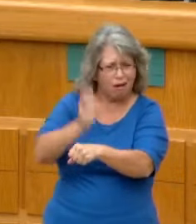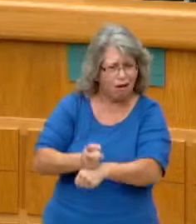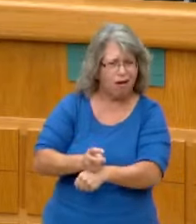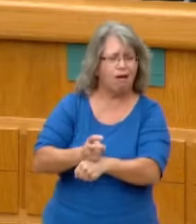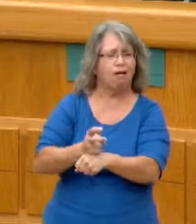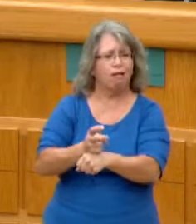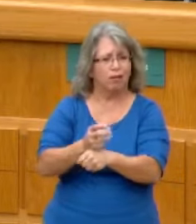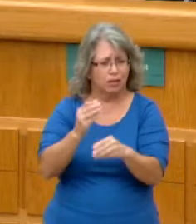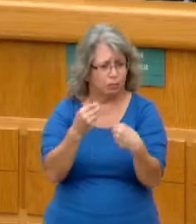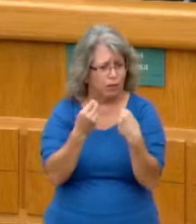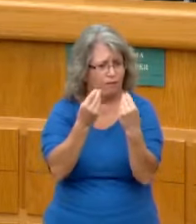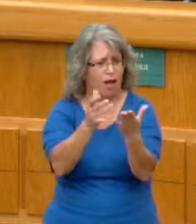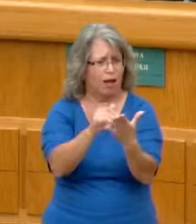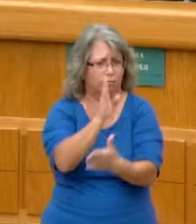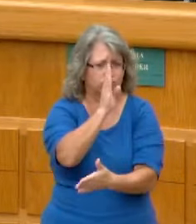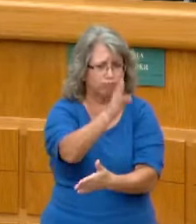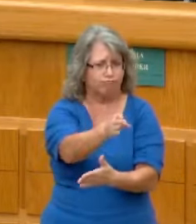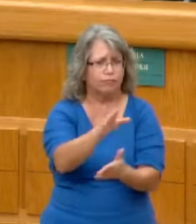home.